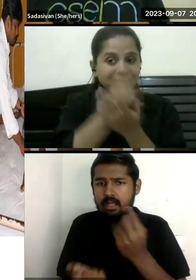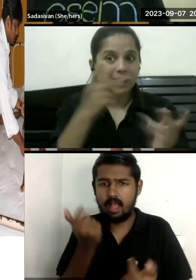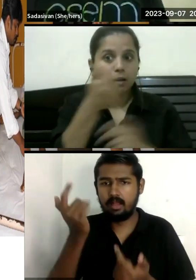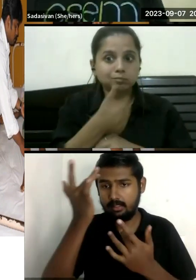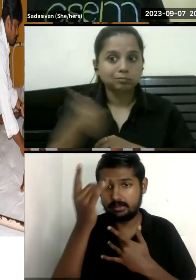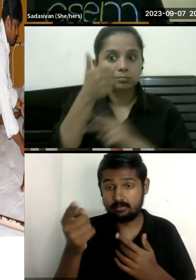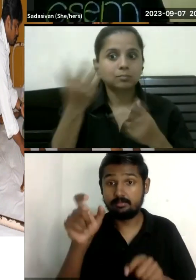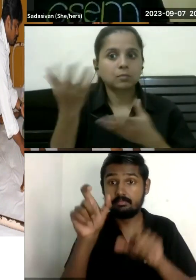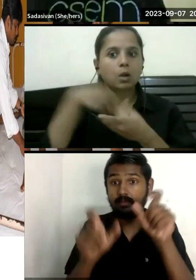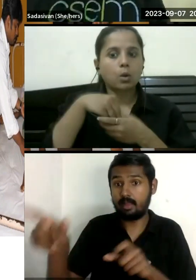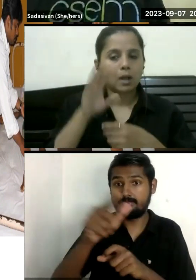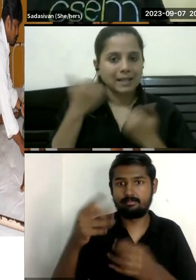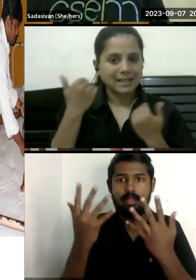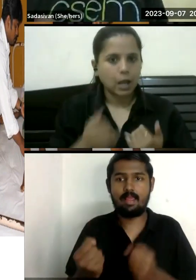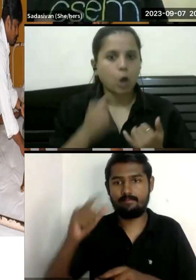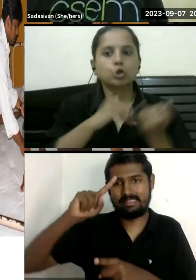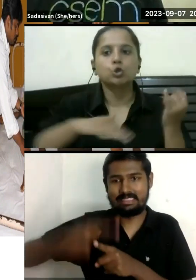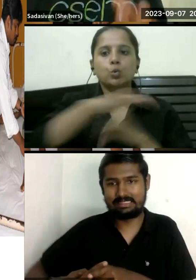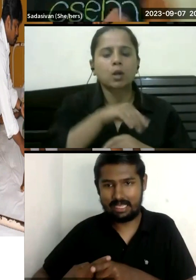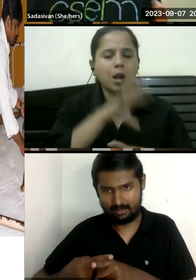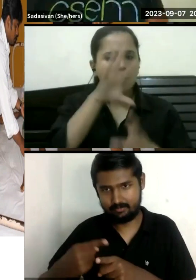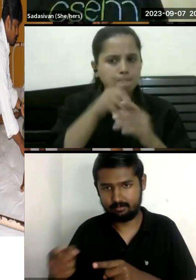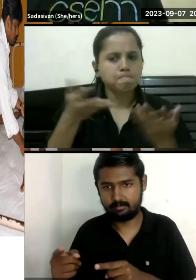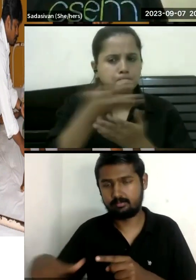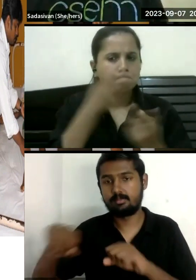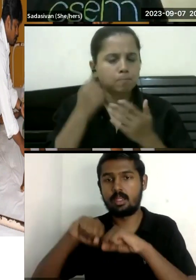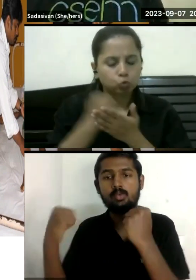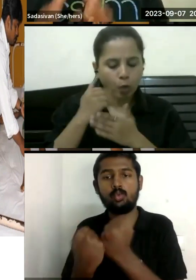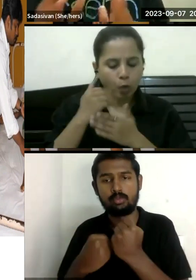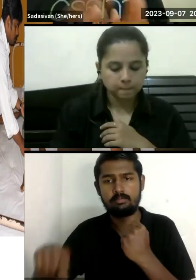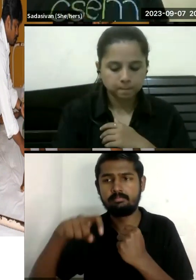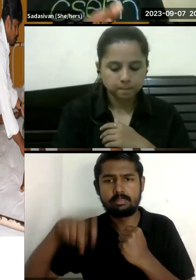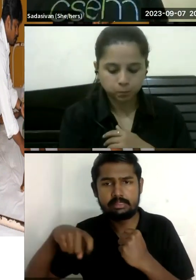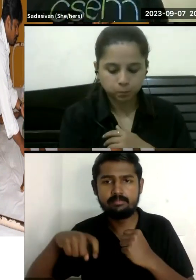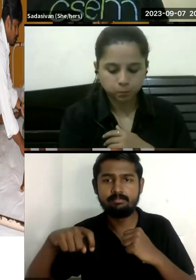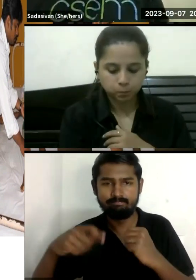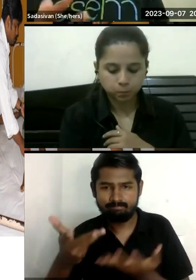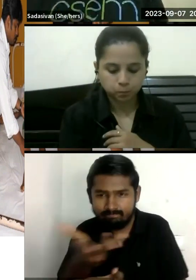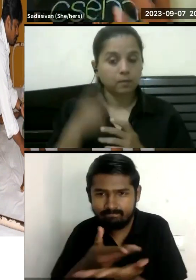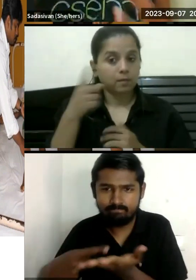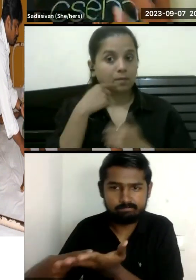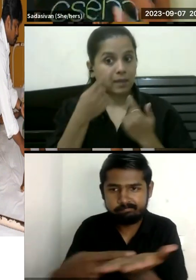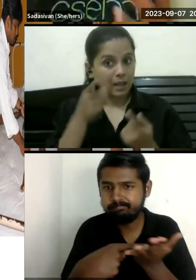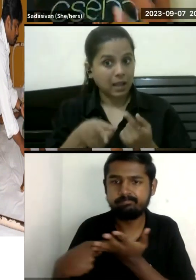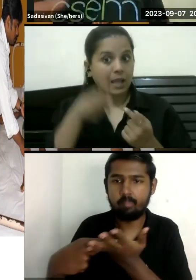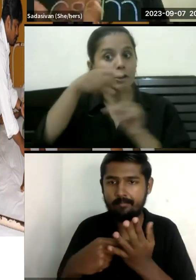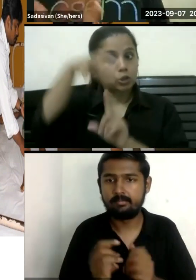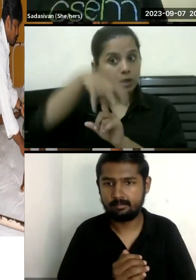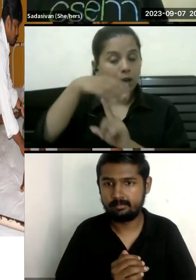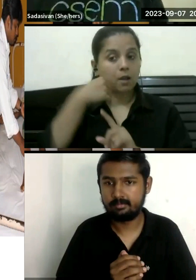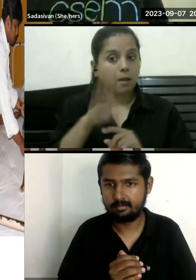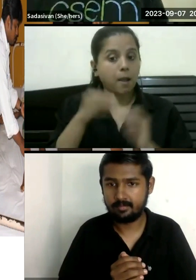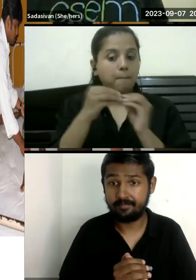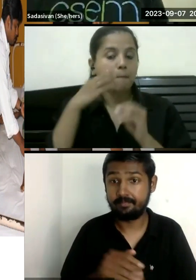civil society is trying to get into it. And the other thing is the Department of Biotechnology is also